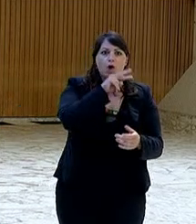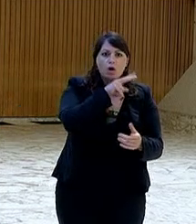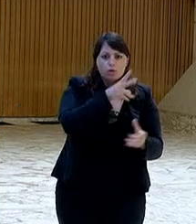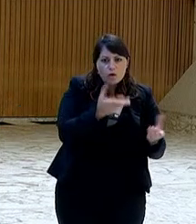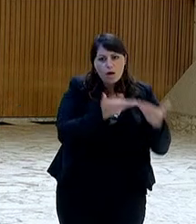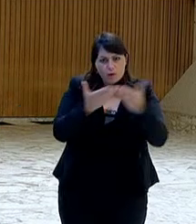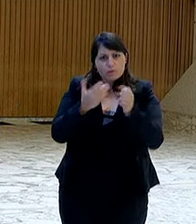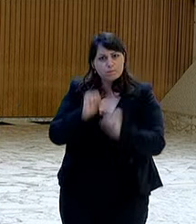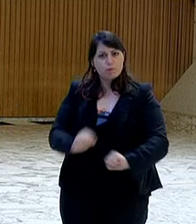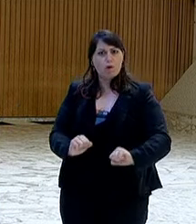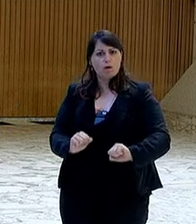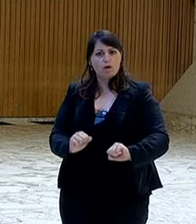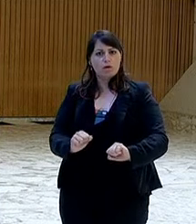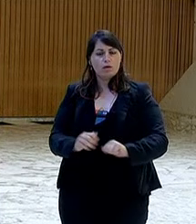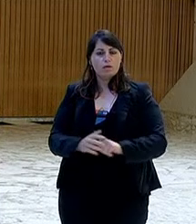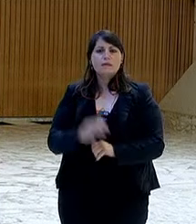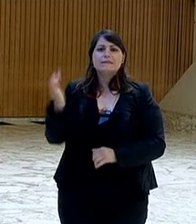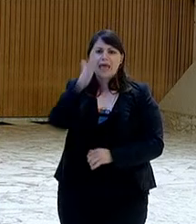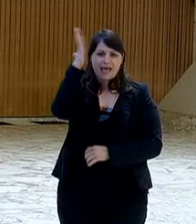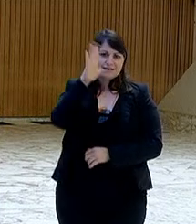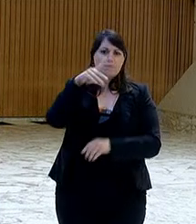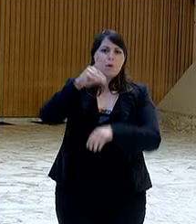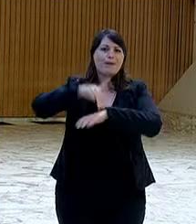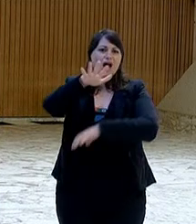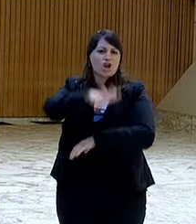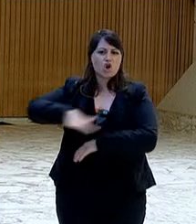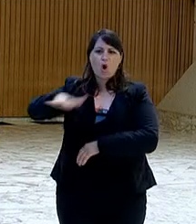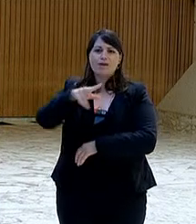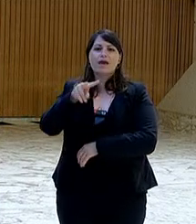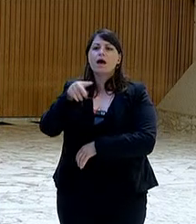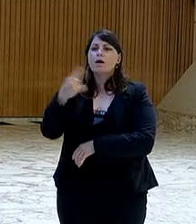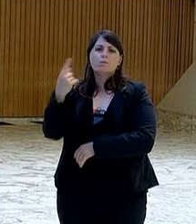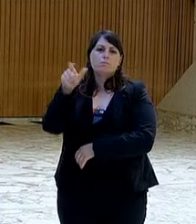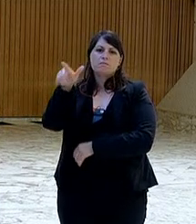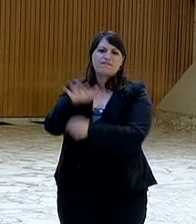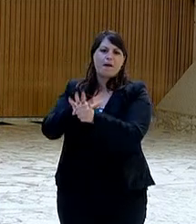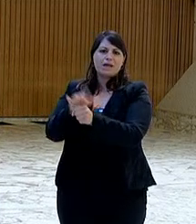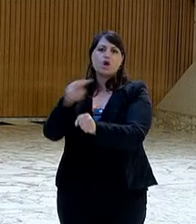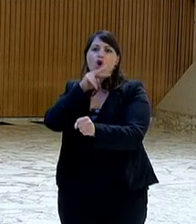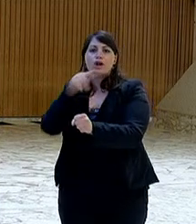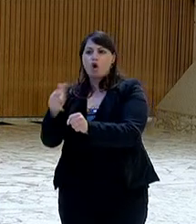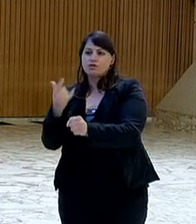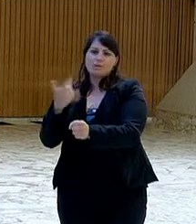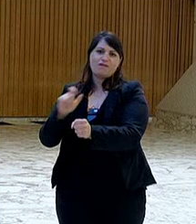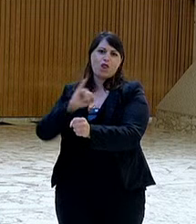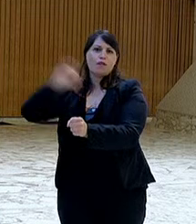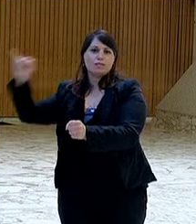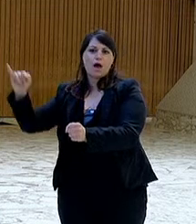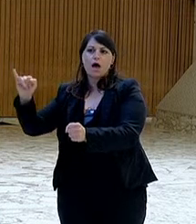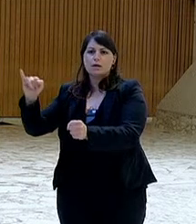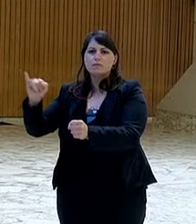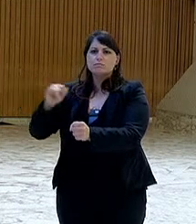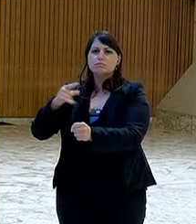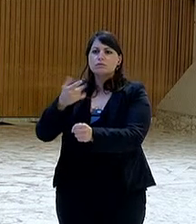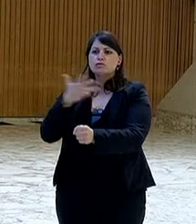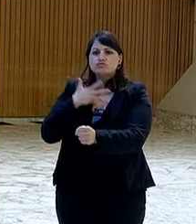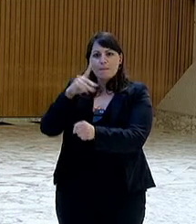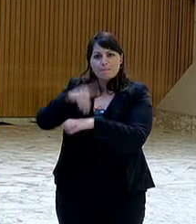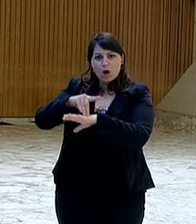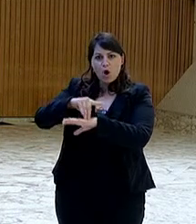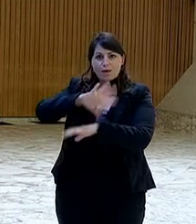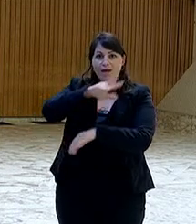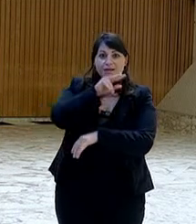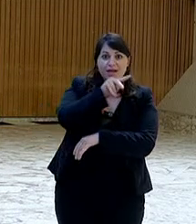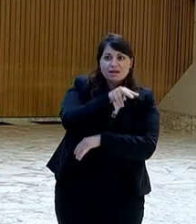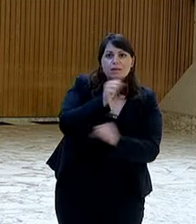local grandparents, and then do any of these activities. Set up a movie night. One time the elder chooses, the next the younger, and talk